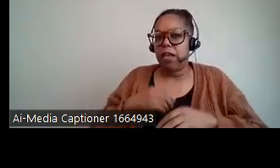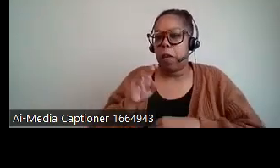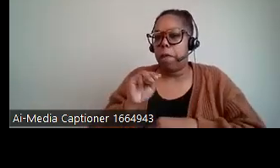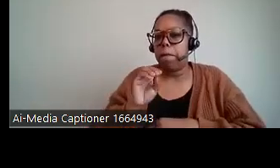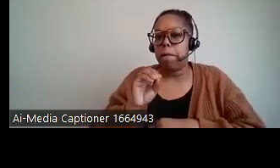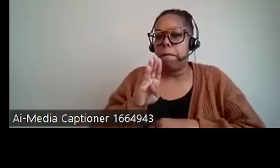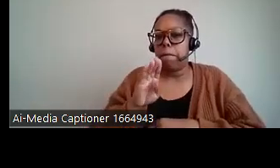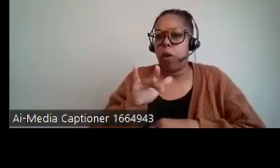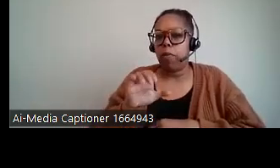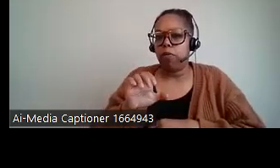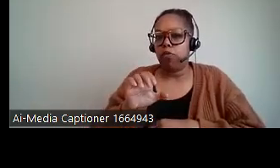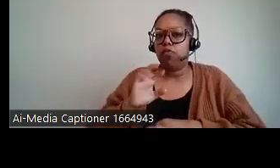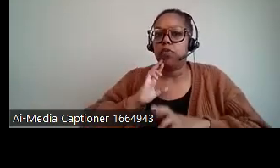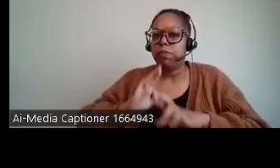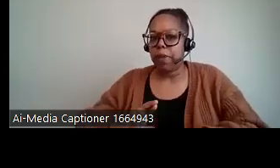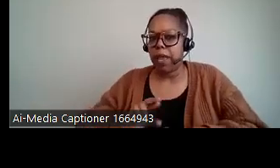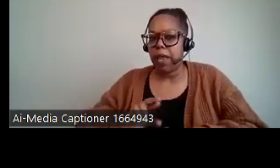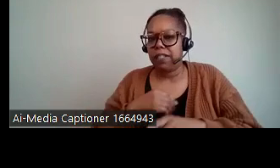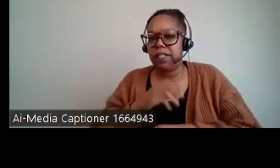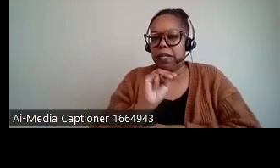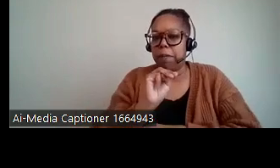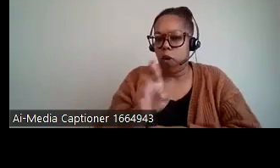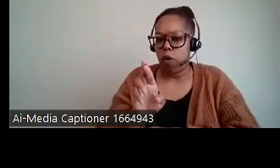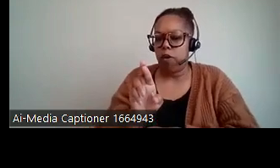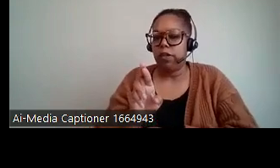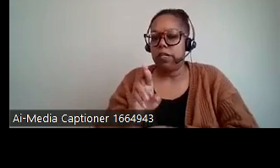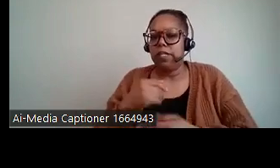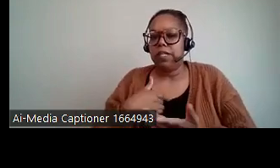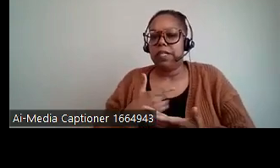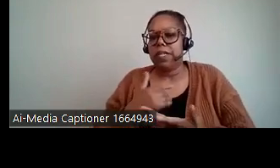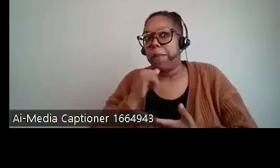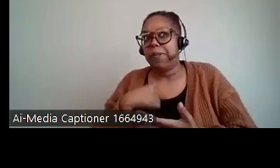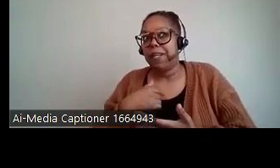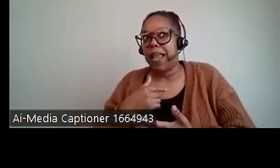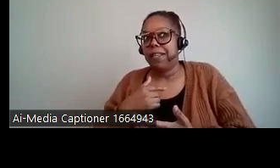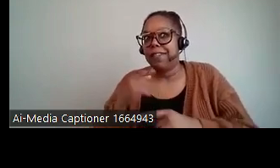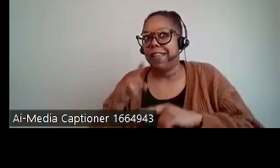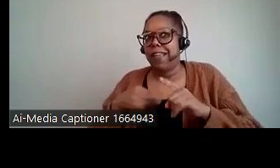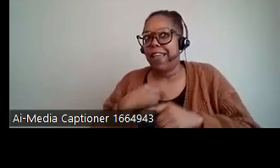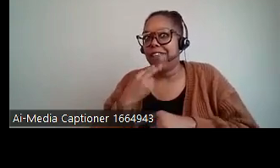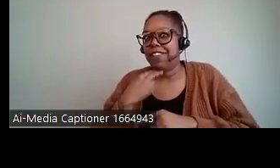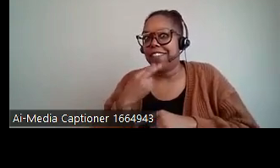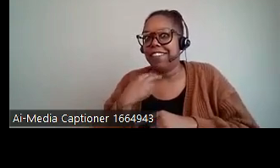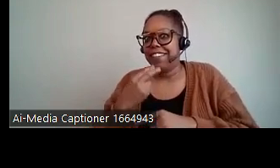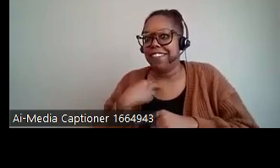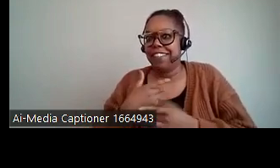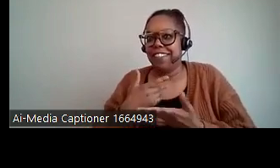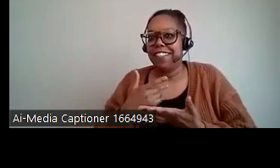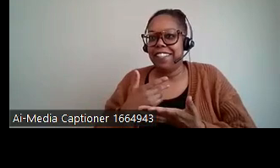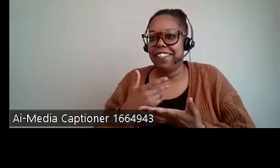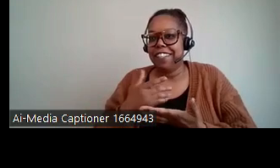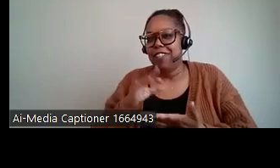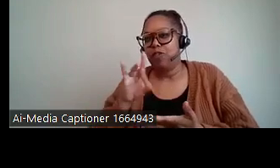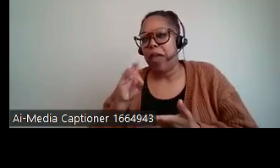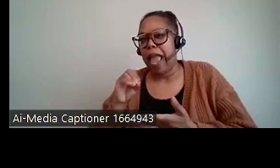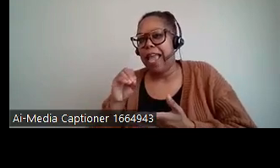that goes with it. So here's my little disclaimer. I'm not very musically inclined unless you consider me singing off key to 80s music